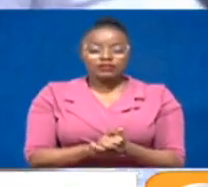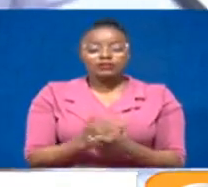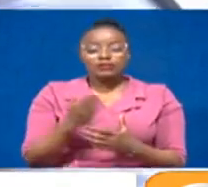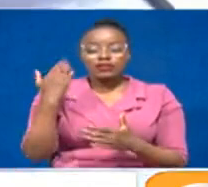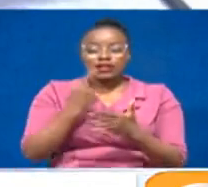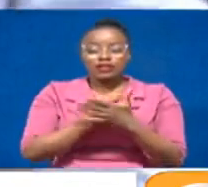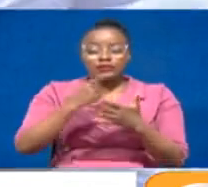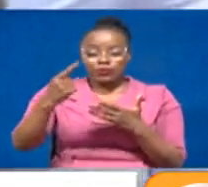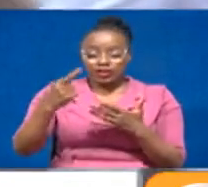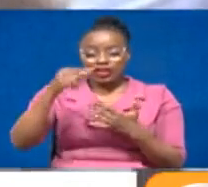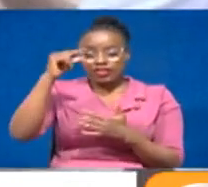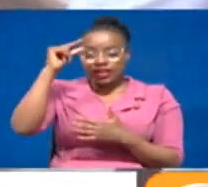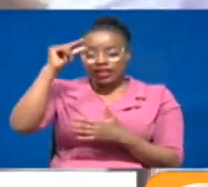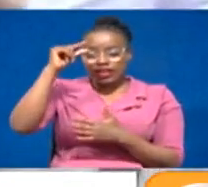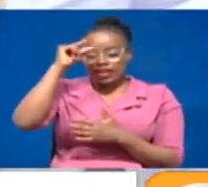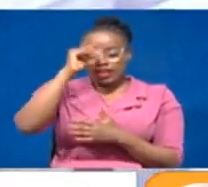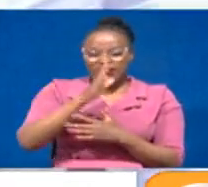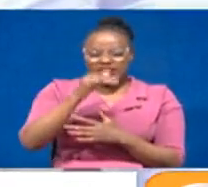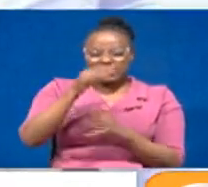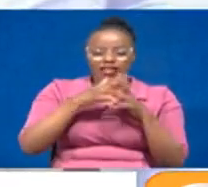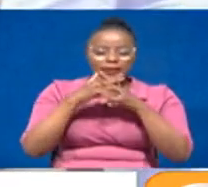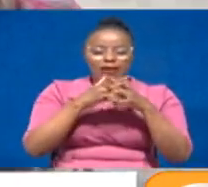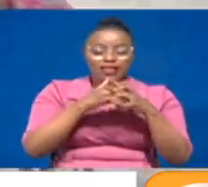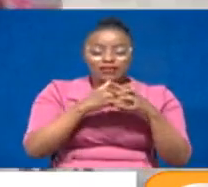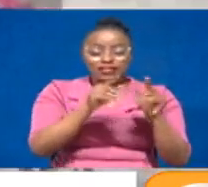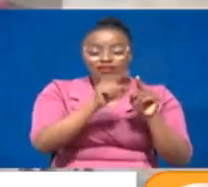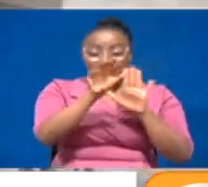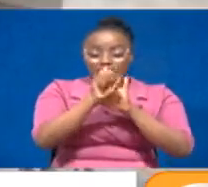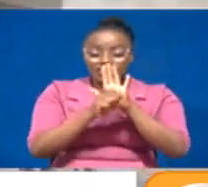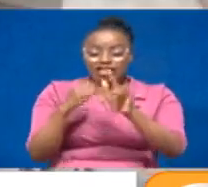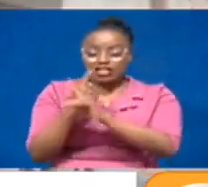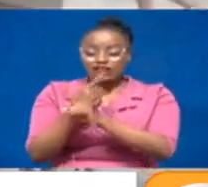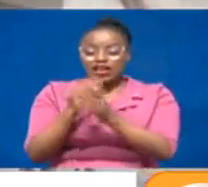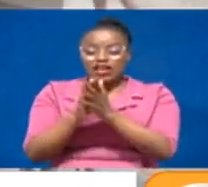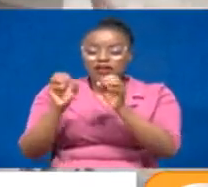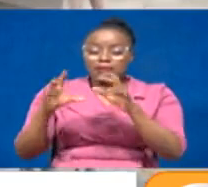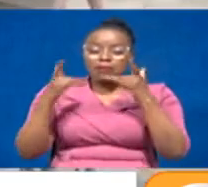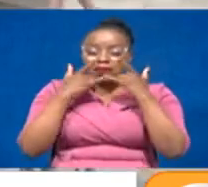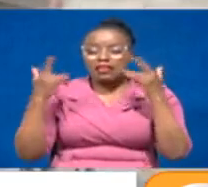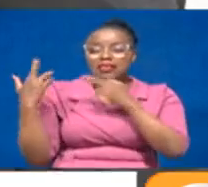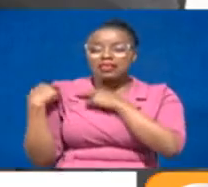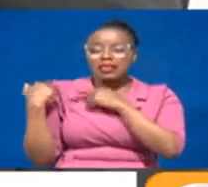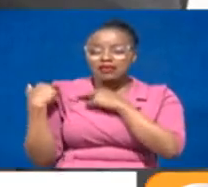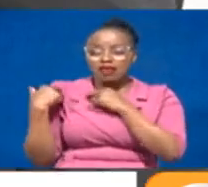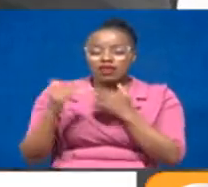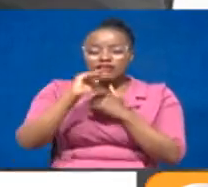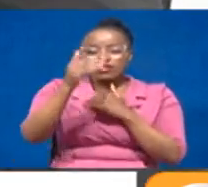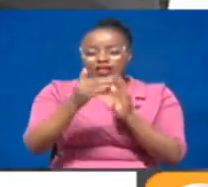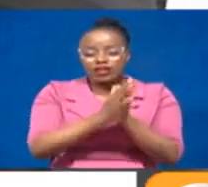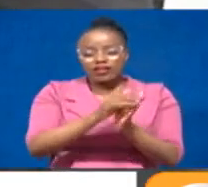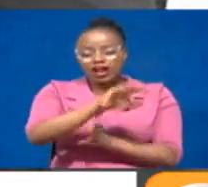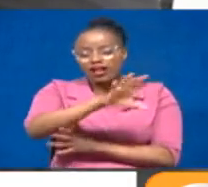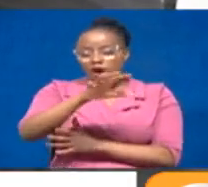Last week, governors in 10 states in the United States leapfrogged federal recommendations and dropped mask mandates. Cities, counties, and